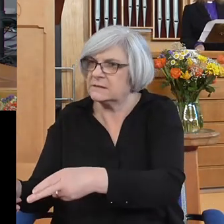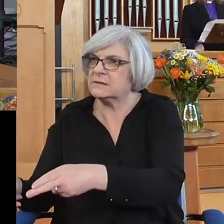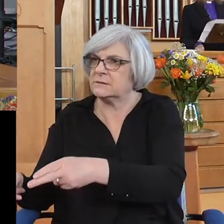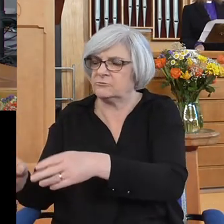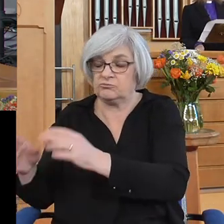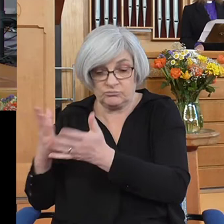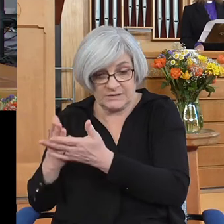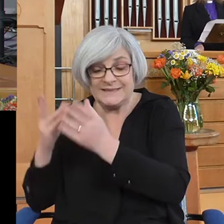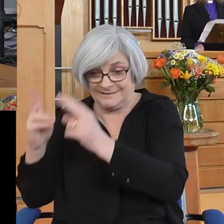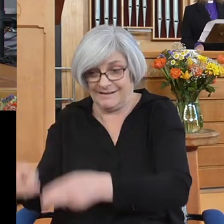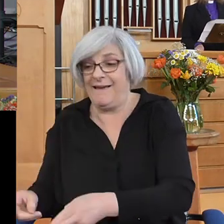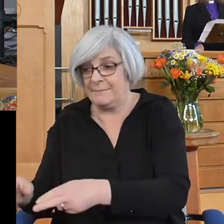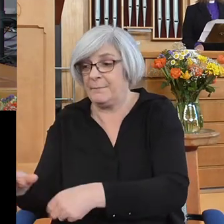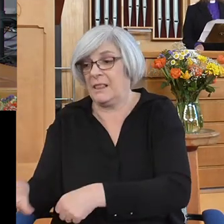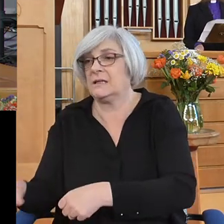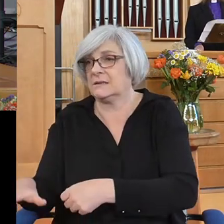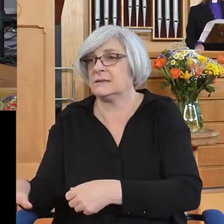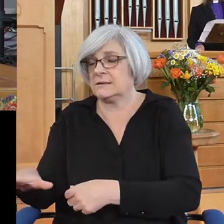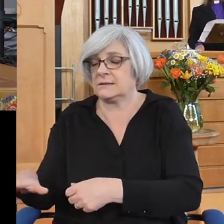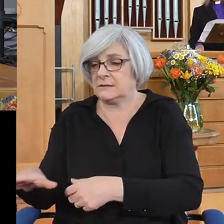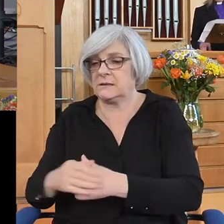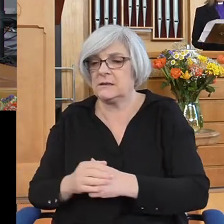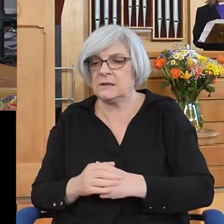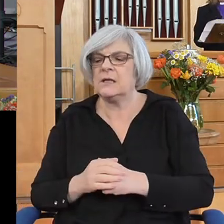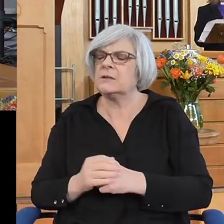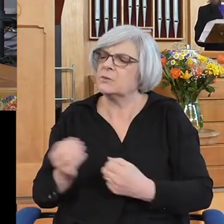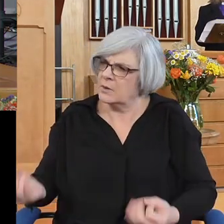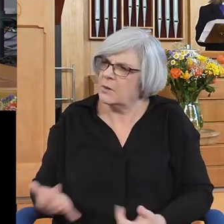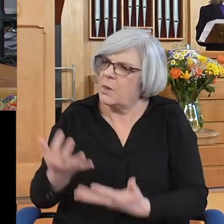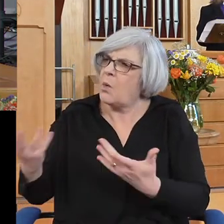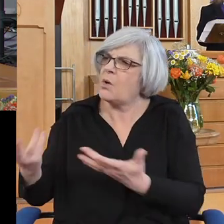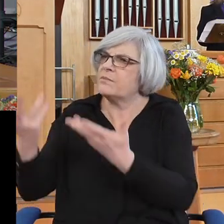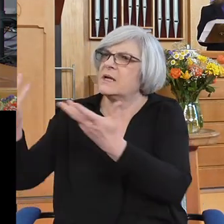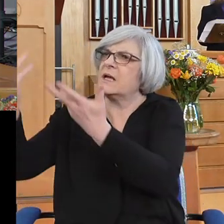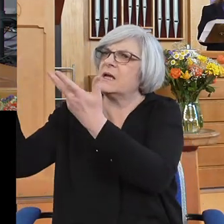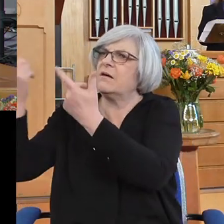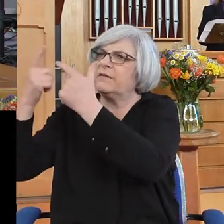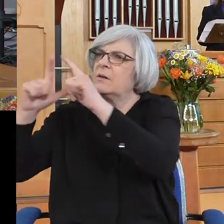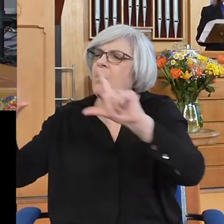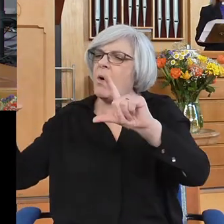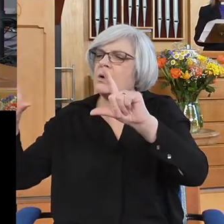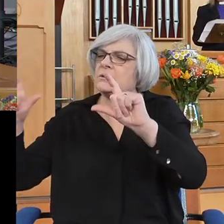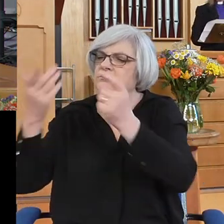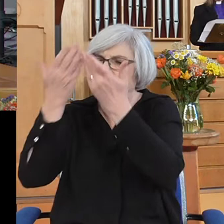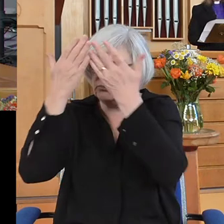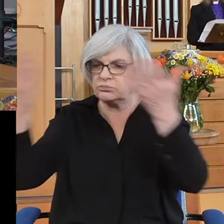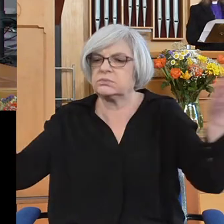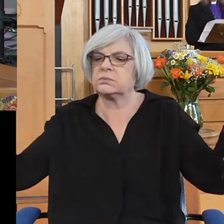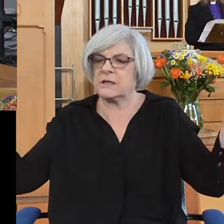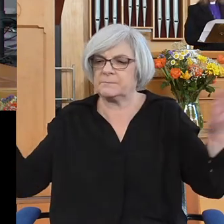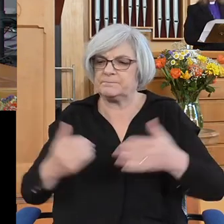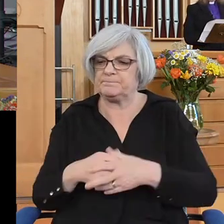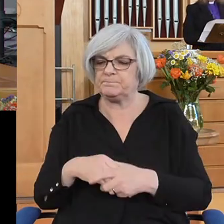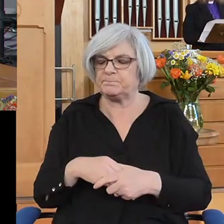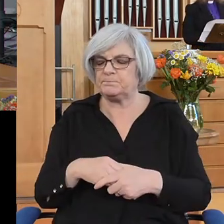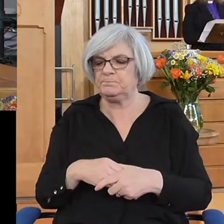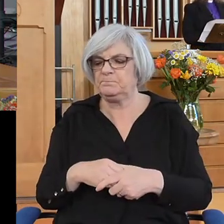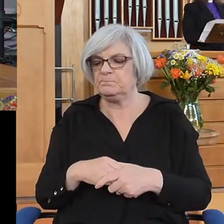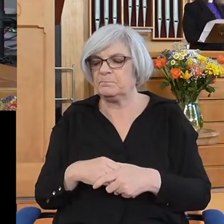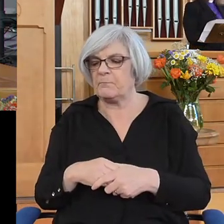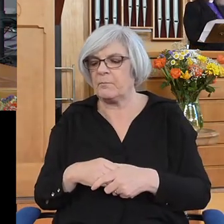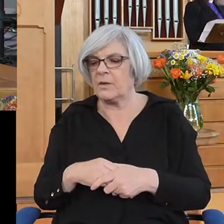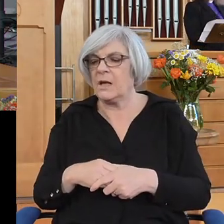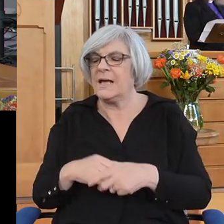deadest of dead places. And so the glory of the Lord is revealed. The